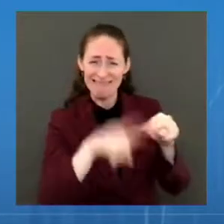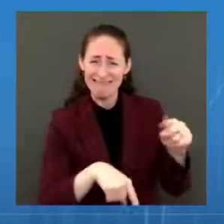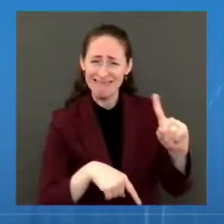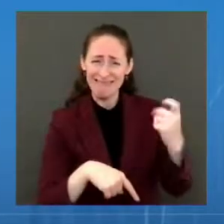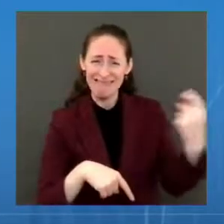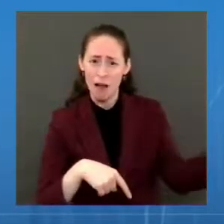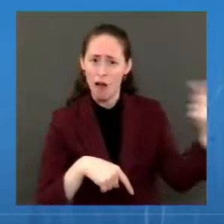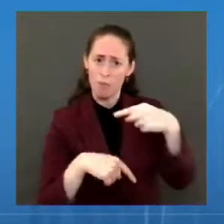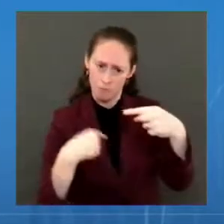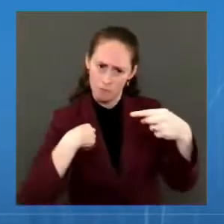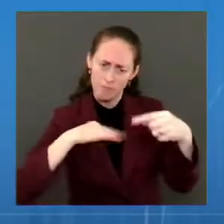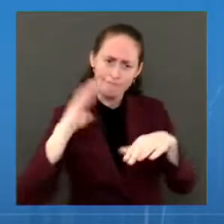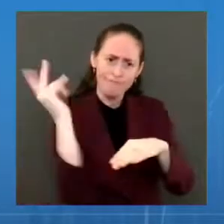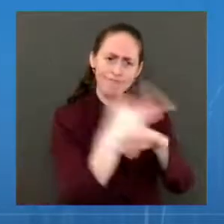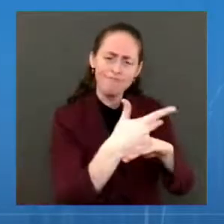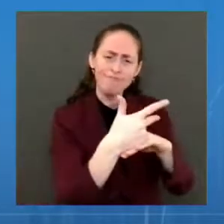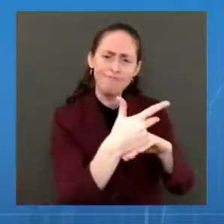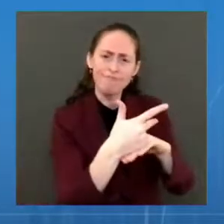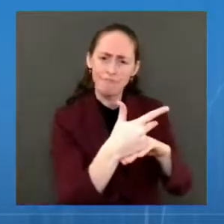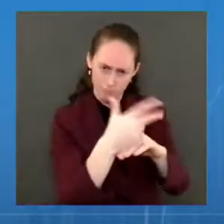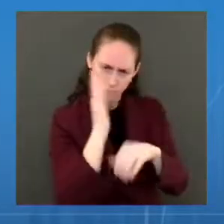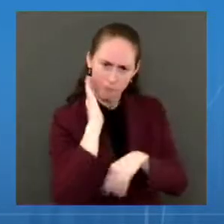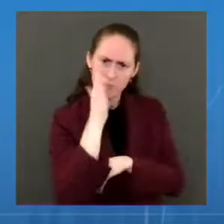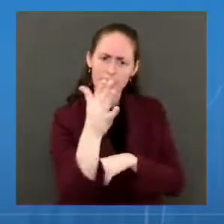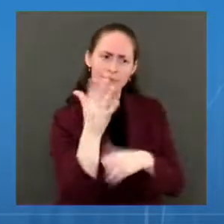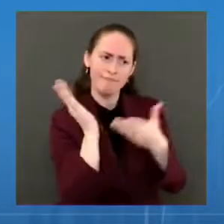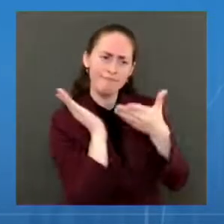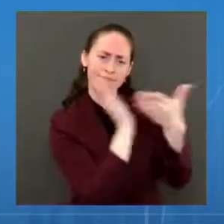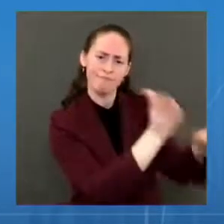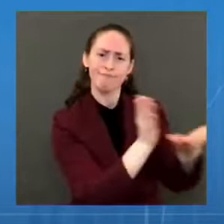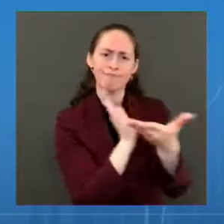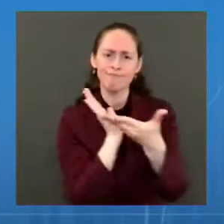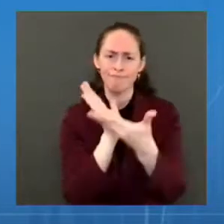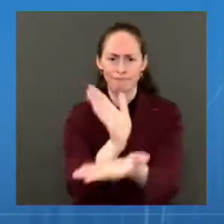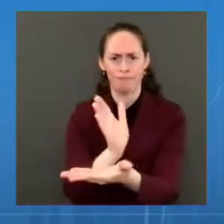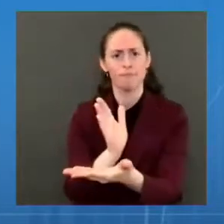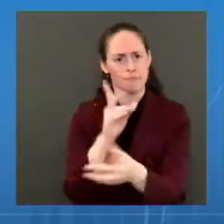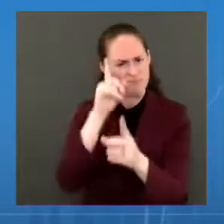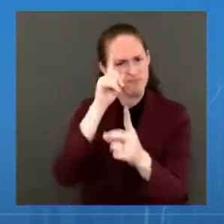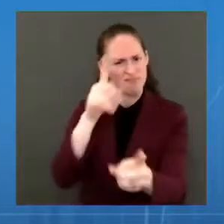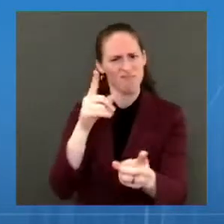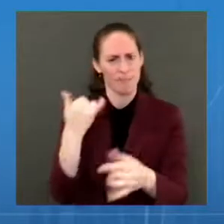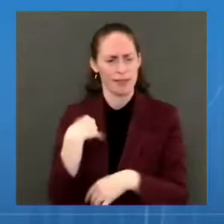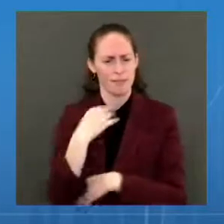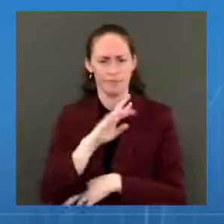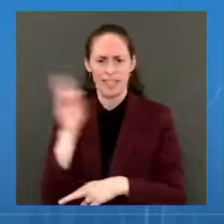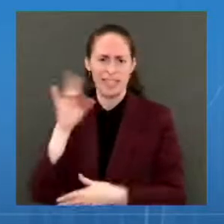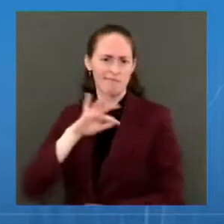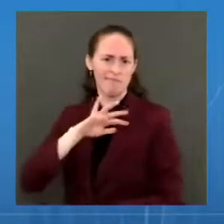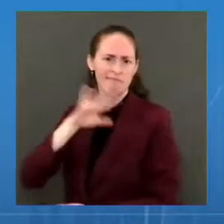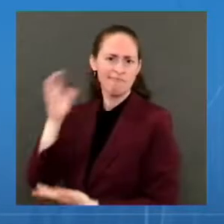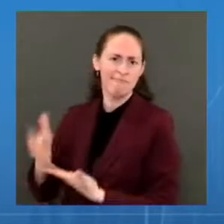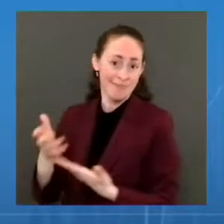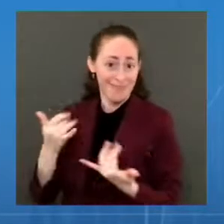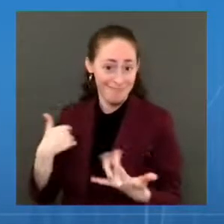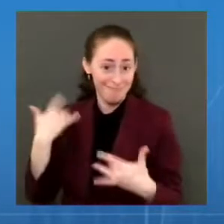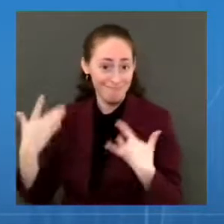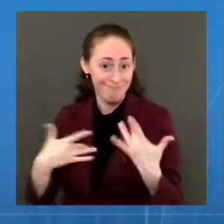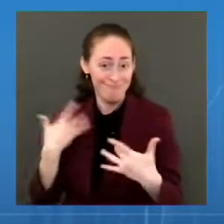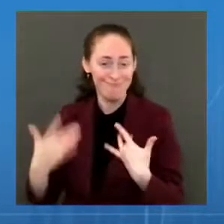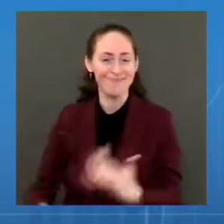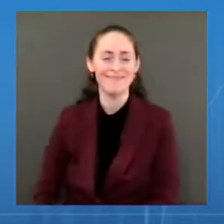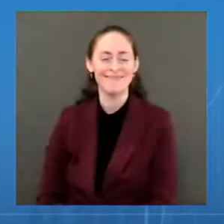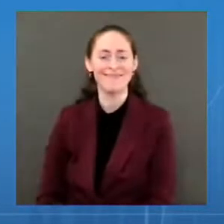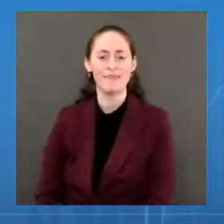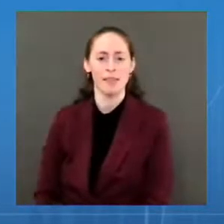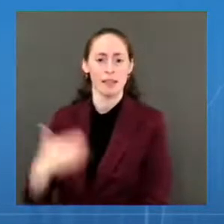So we are ready for more boosters and our pace will accelerate. In fact, just across Friday, Saturday, and Sunday,